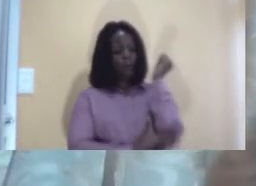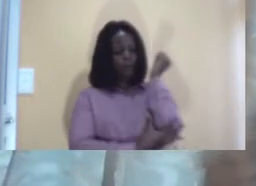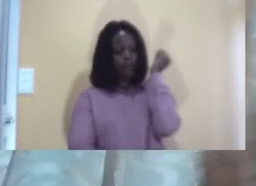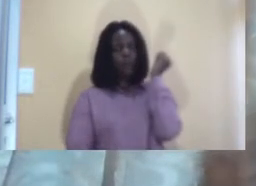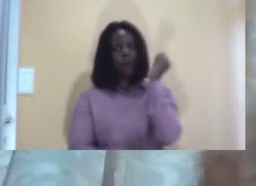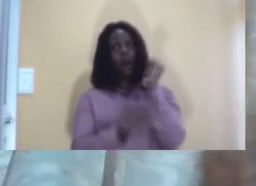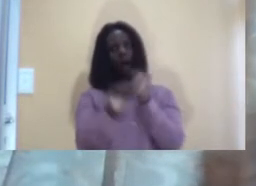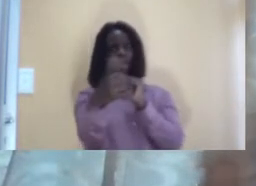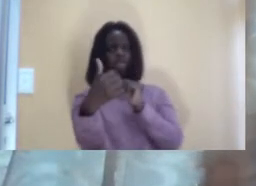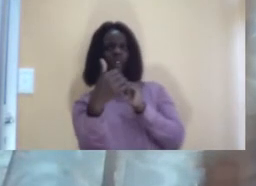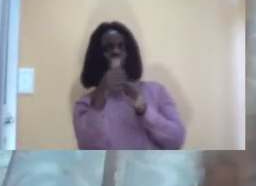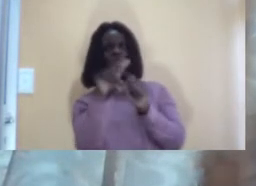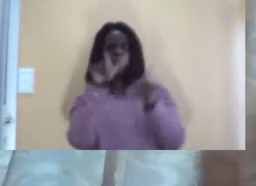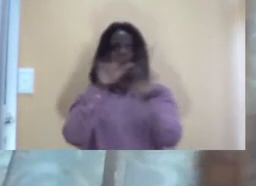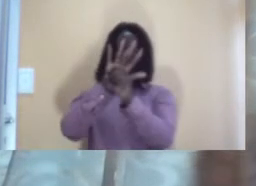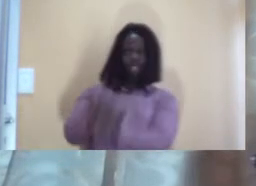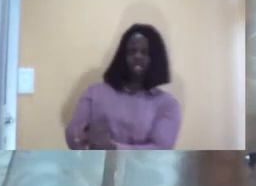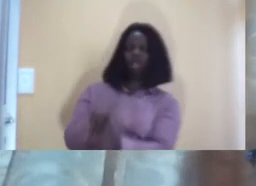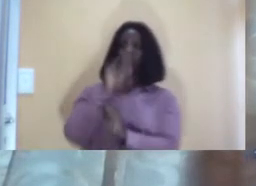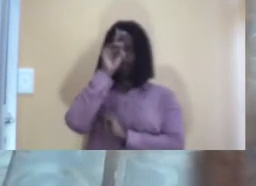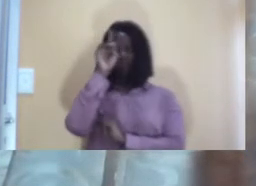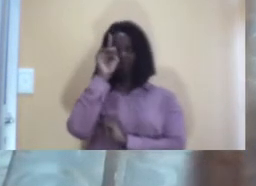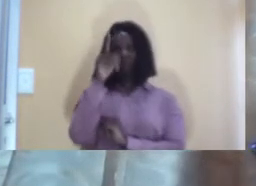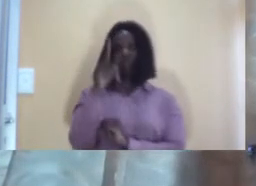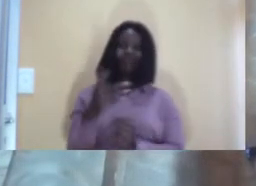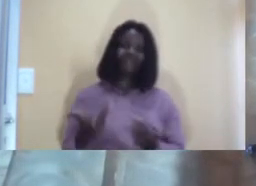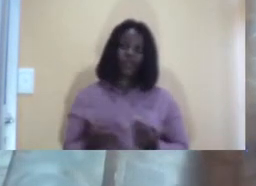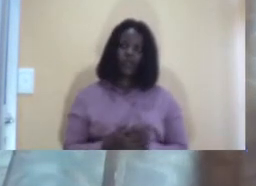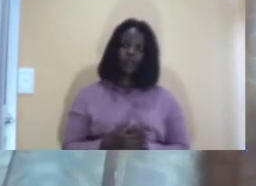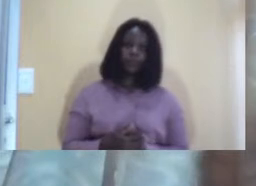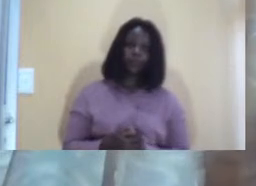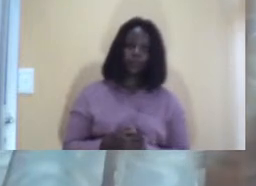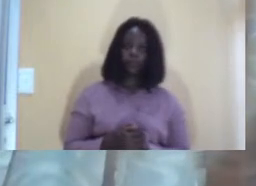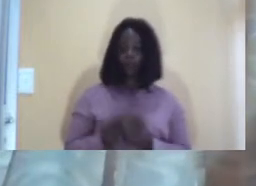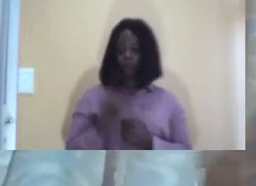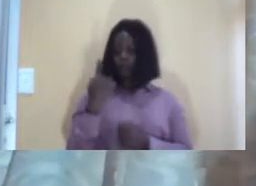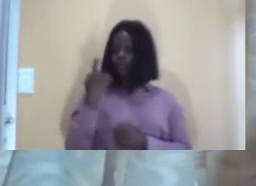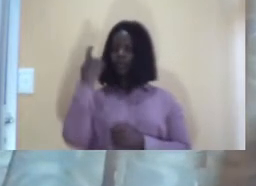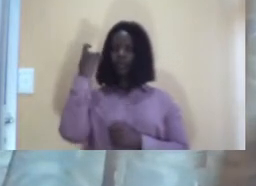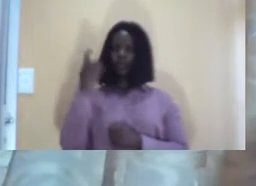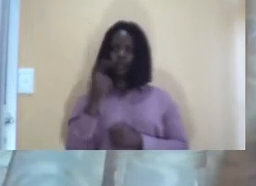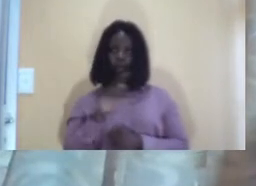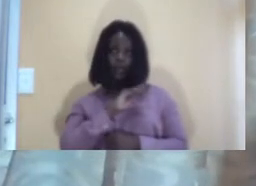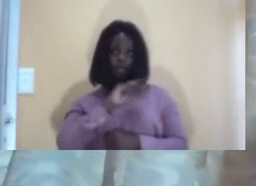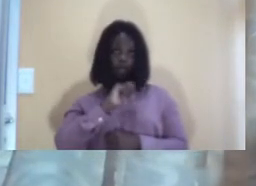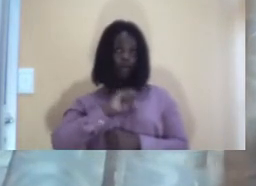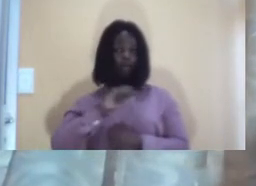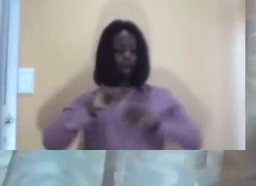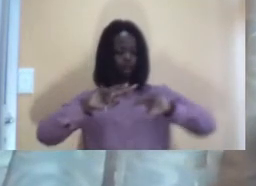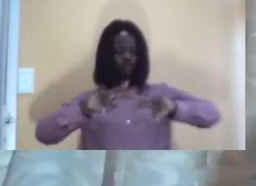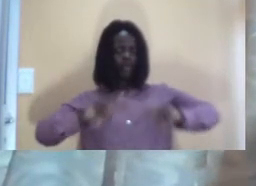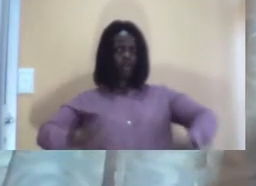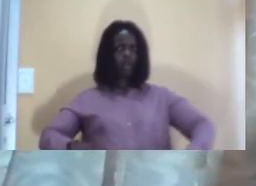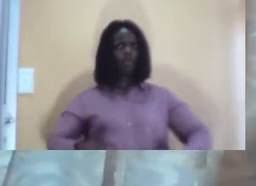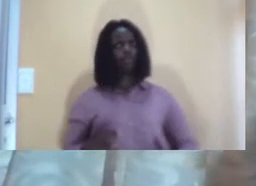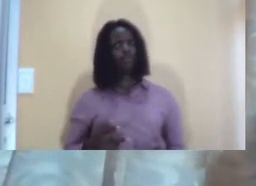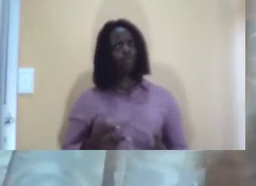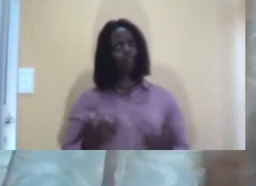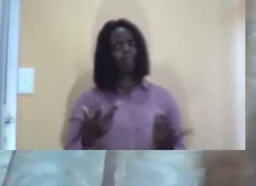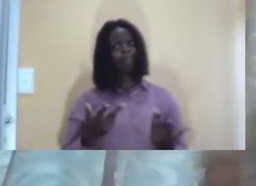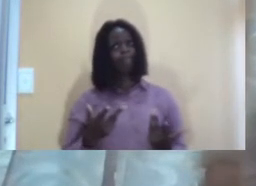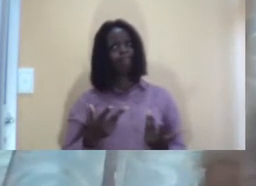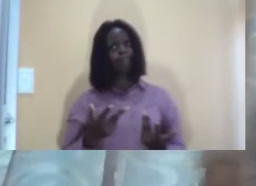marginalized sector of the population. According to recent research, in KZN, there's been an increase